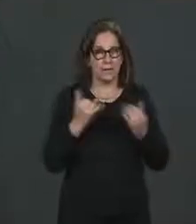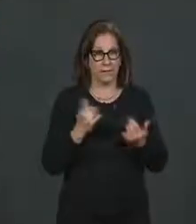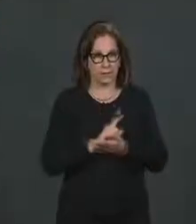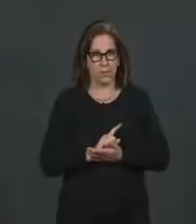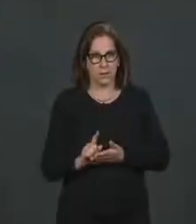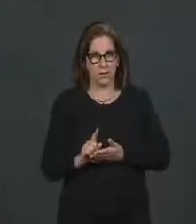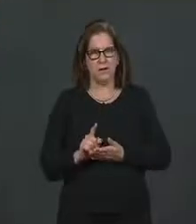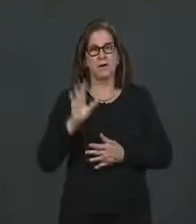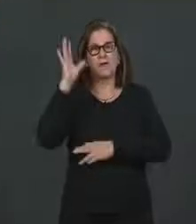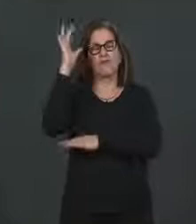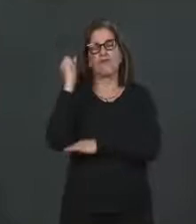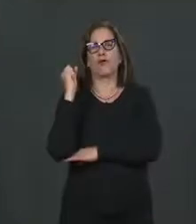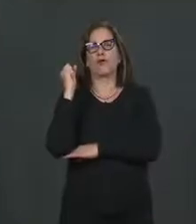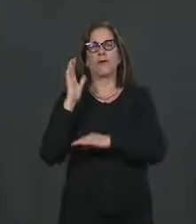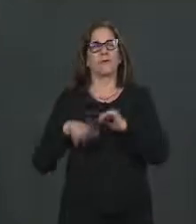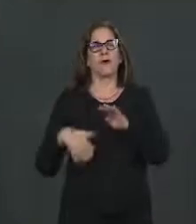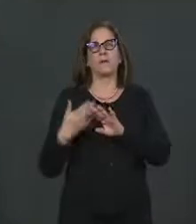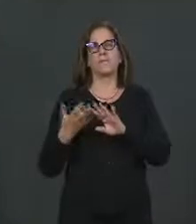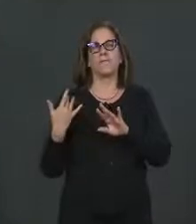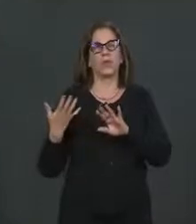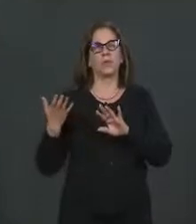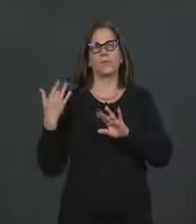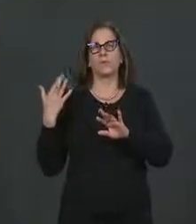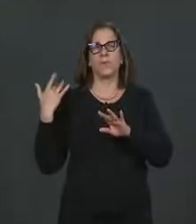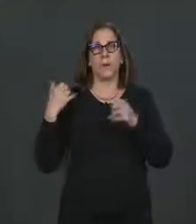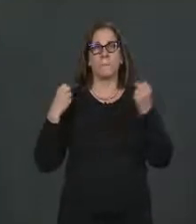seniors, please, if you've not gotten your shot yet,